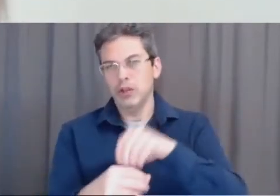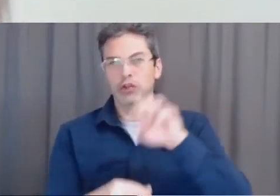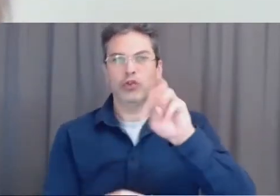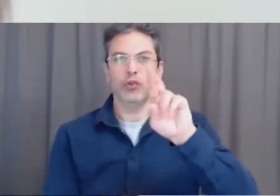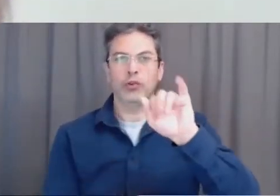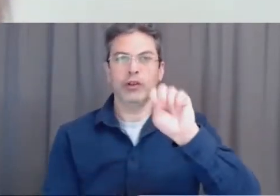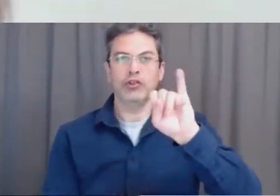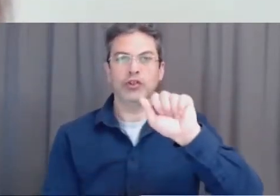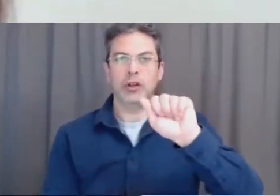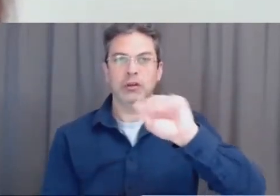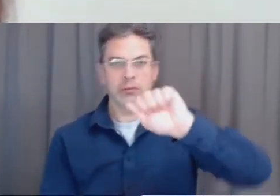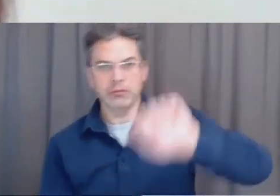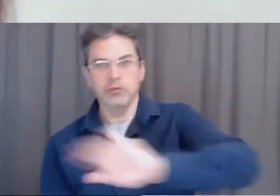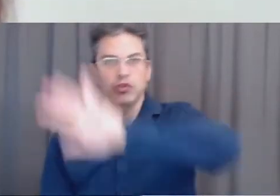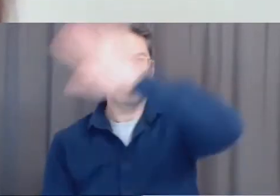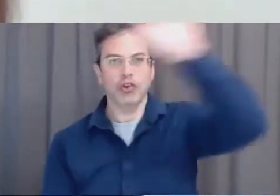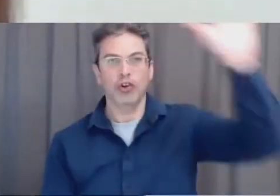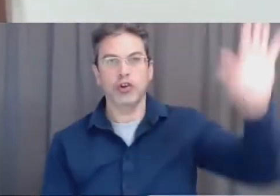in